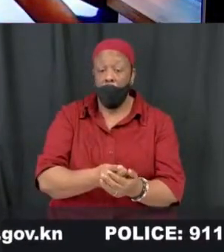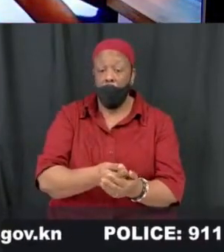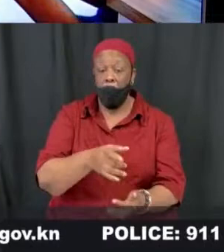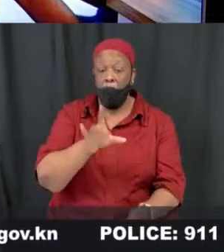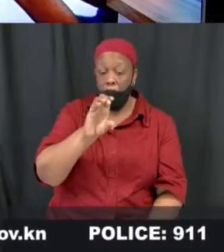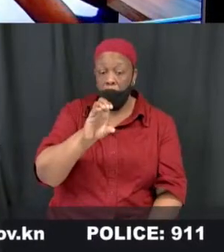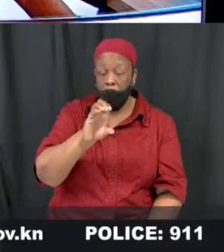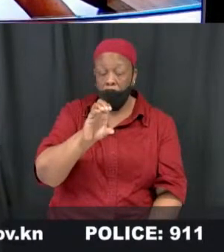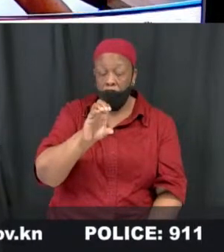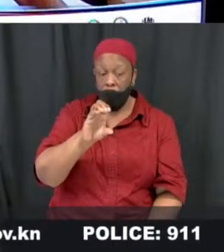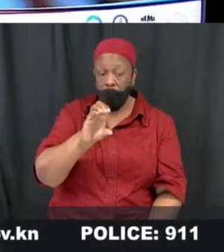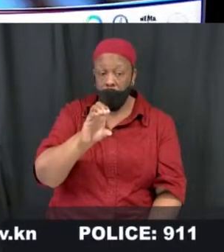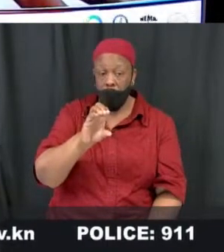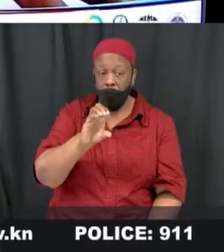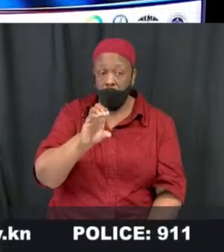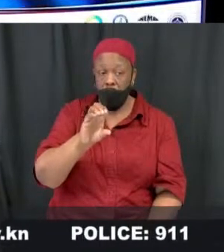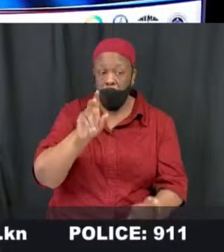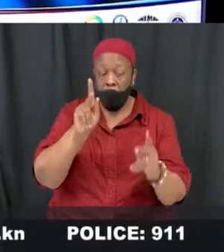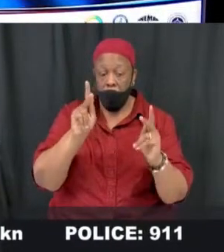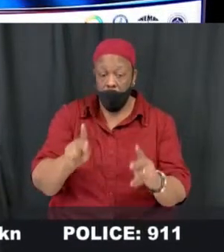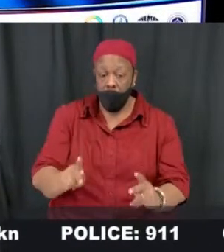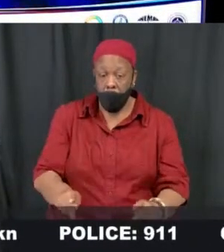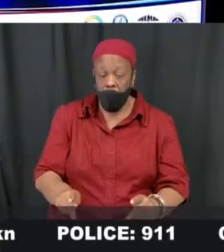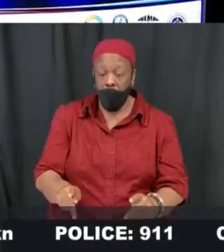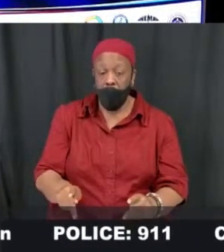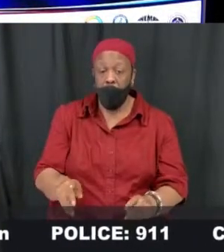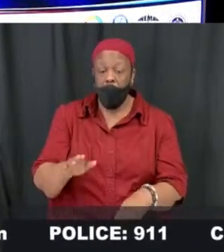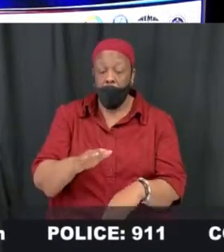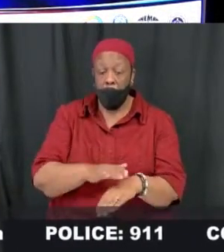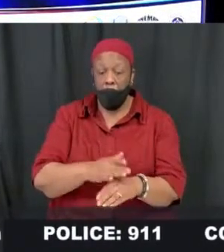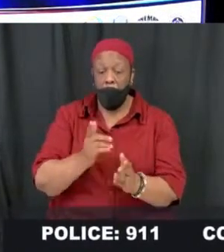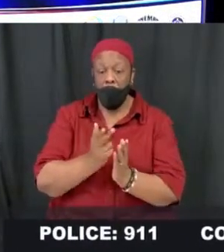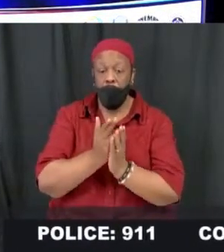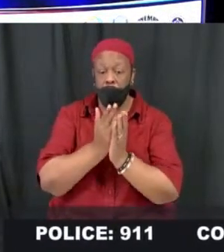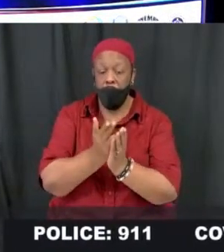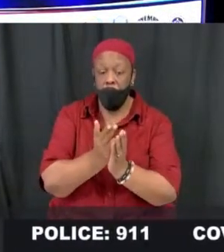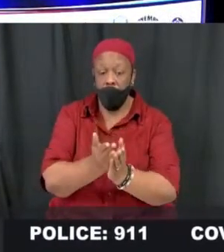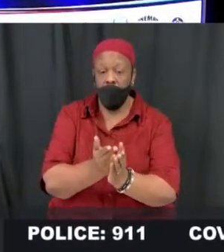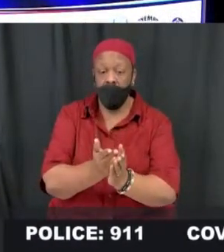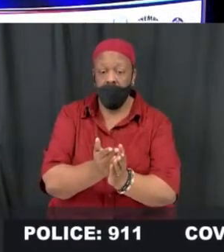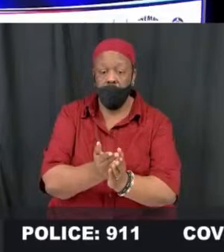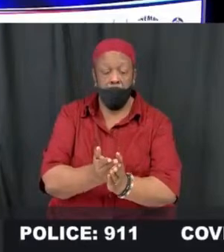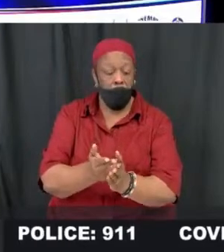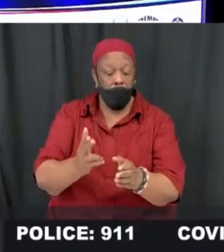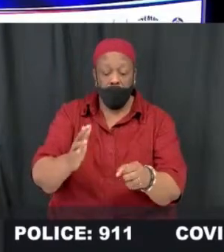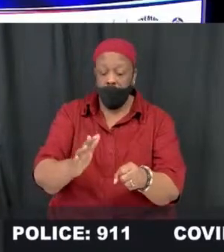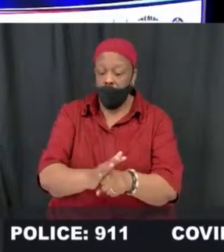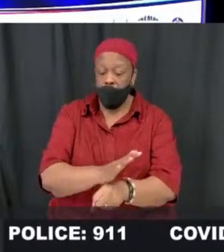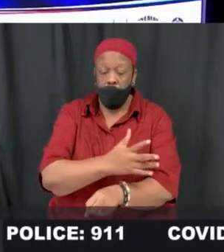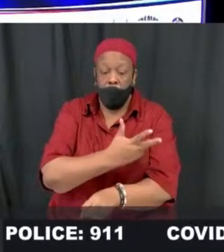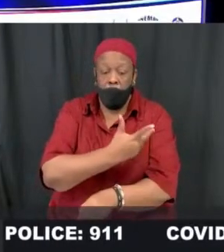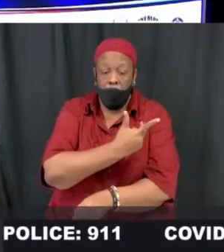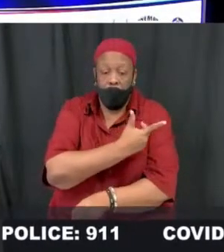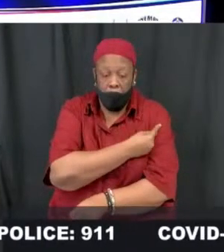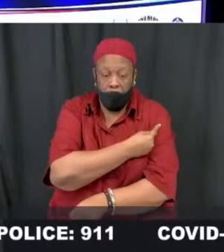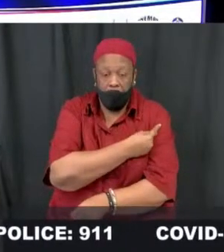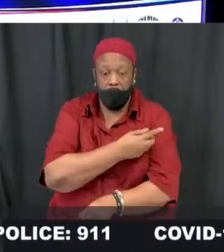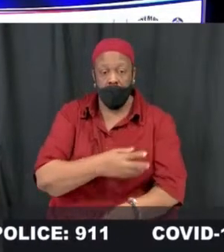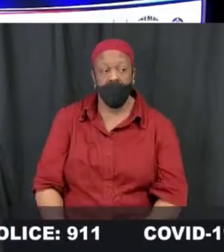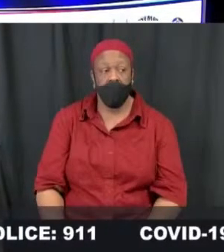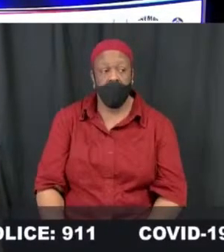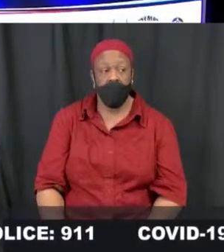vessels are vaccinated passengers. Again, let me repeat, all 800 passengers are